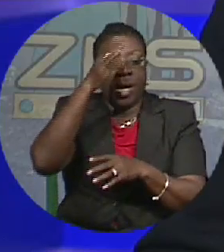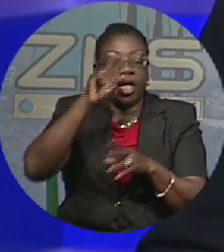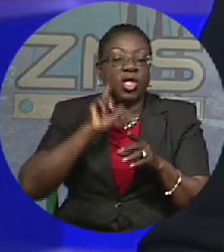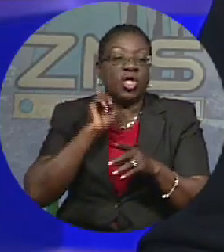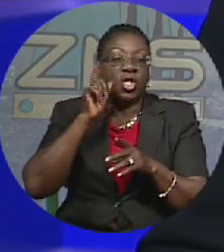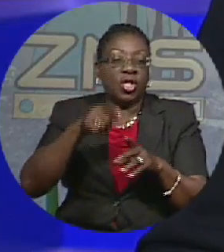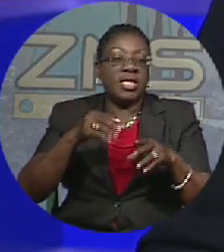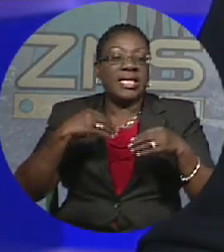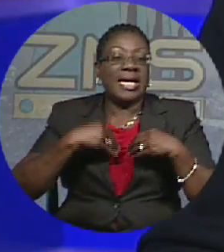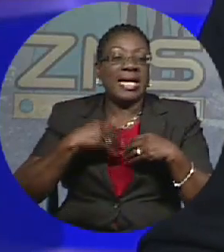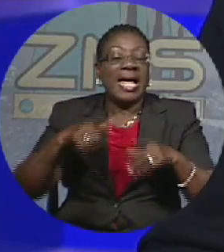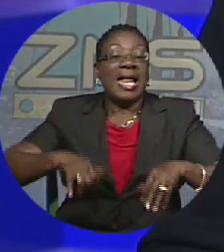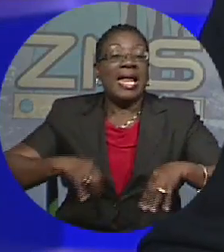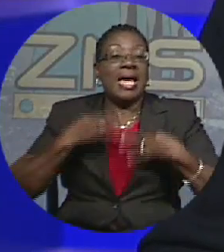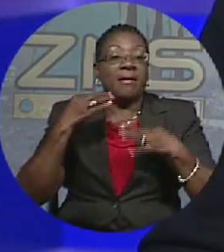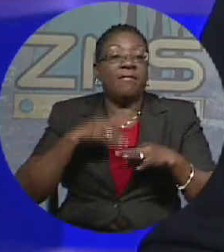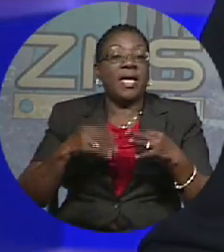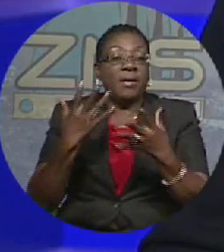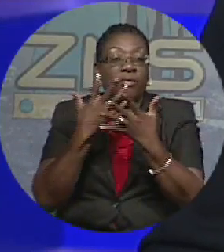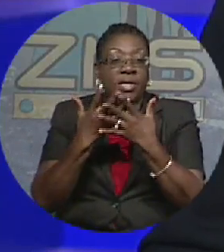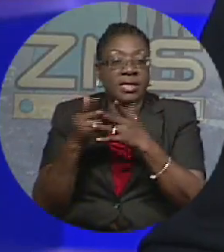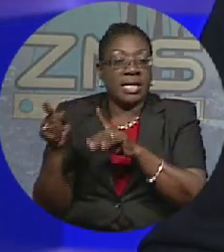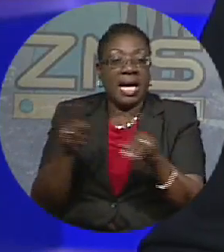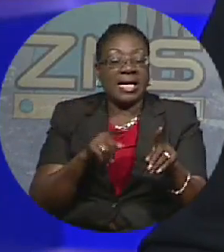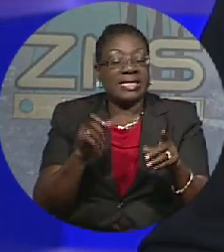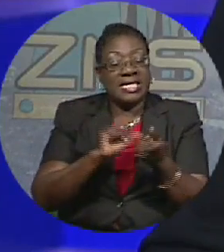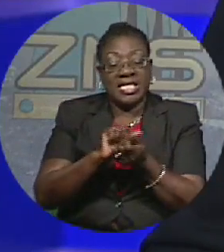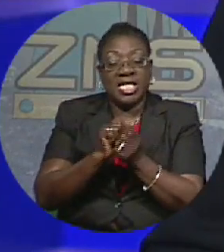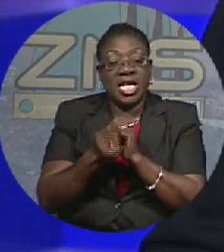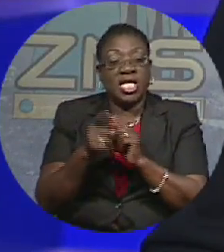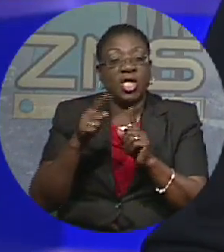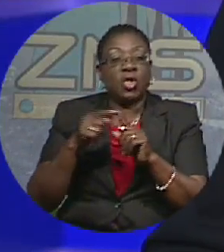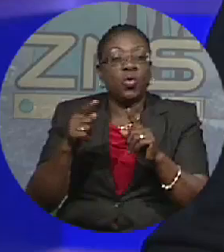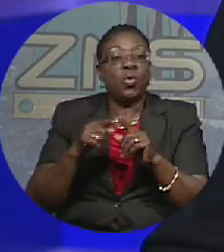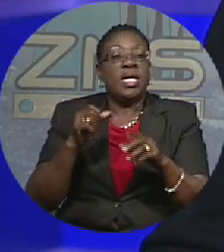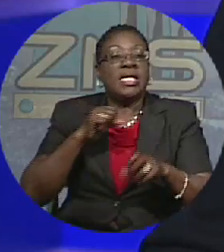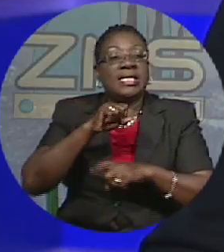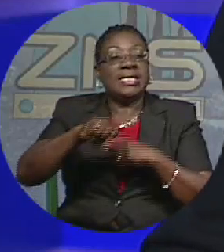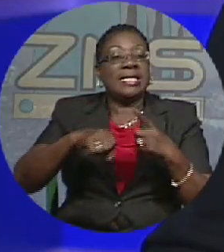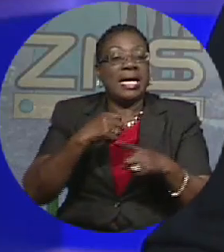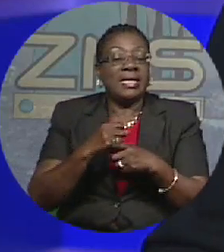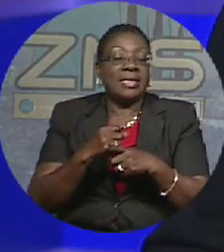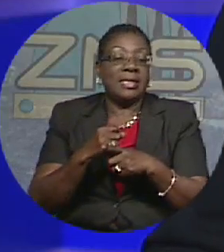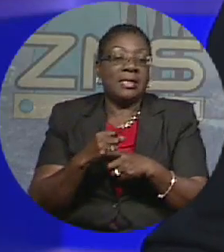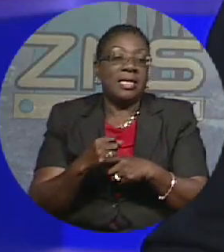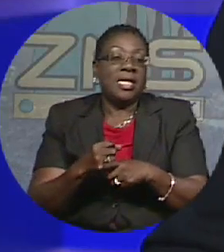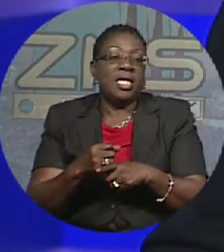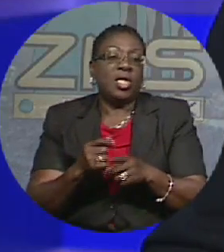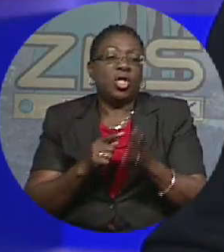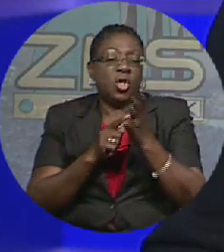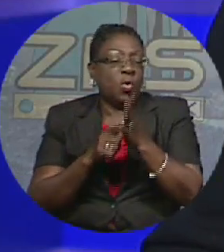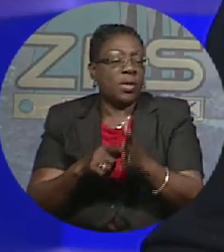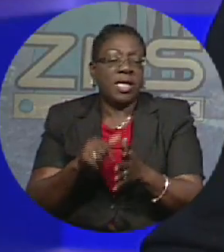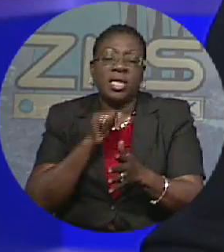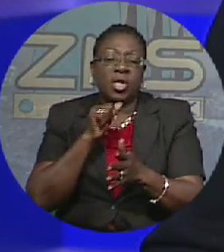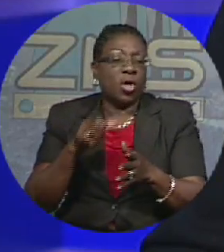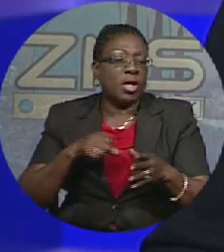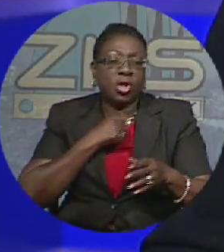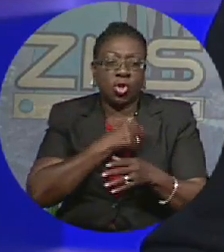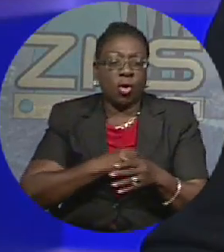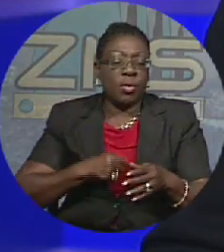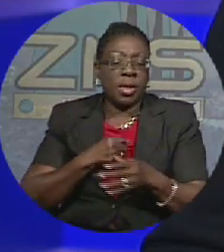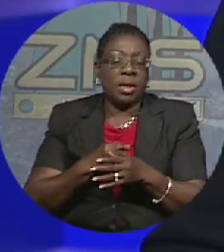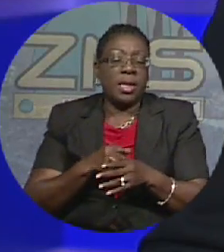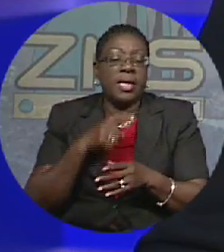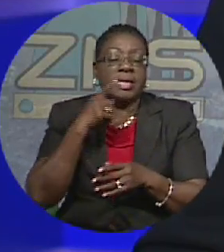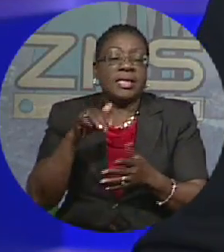prison as he is a danger to society and has shown no remorse. She also noted that a psychiatrist described Ingram as a serial rapist